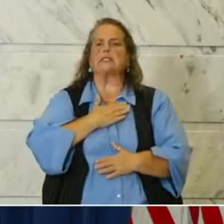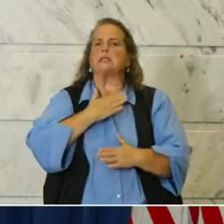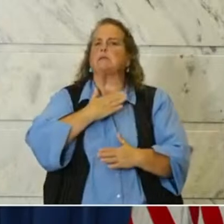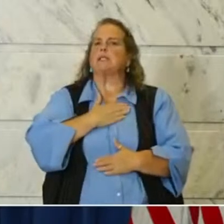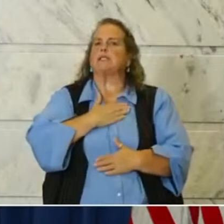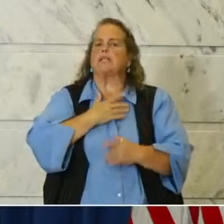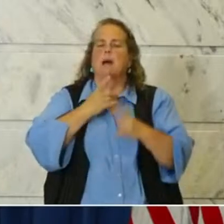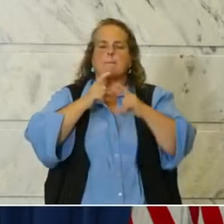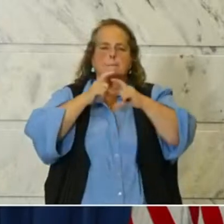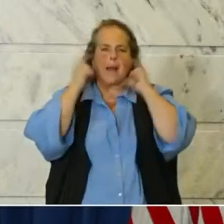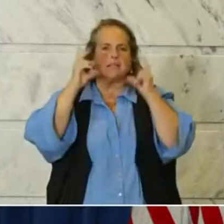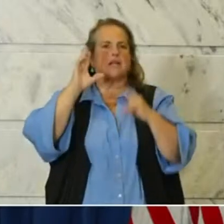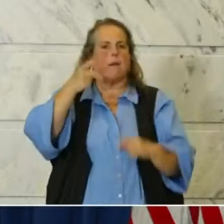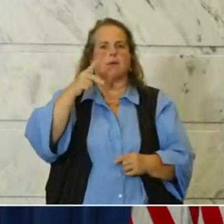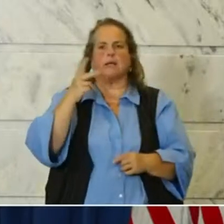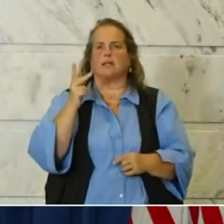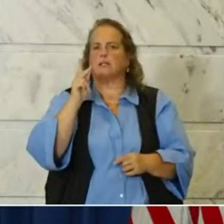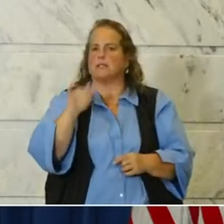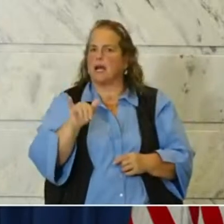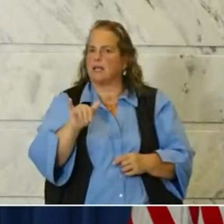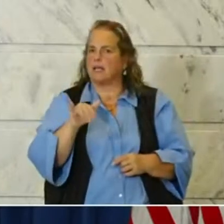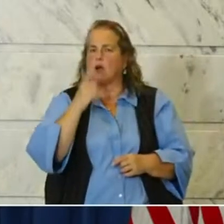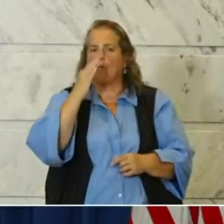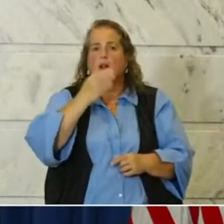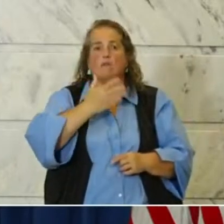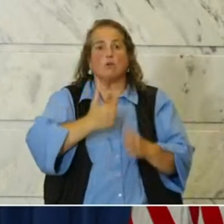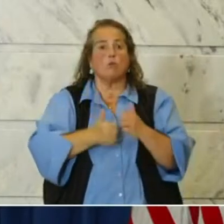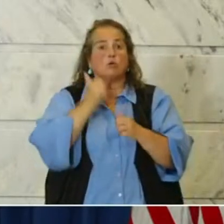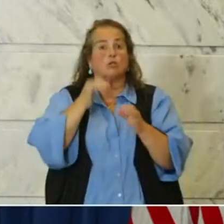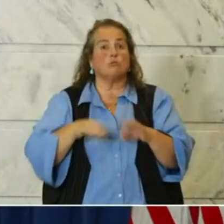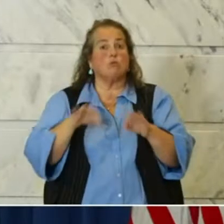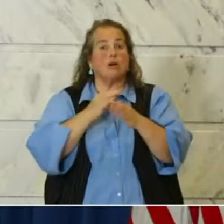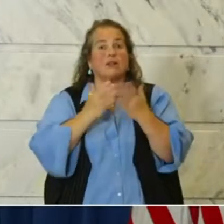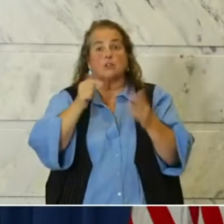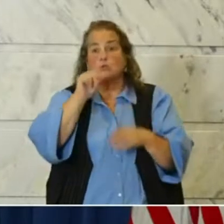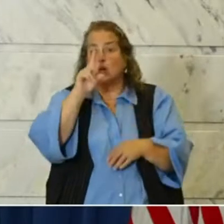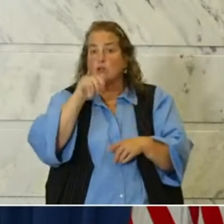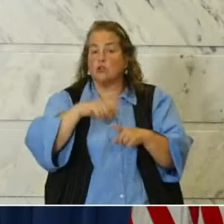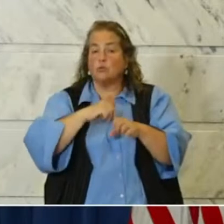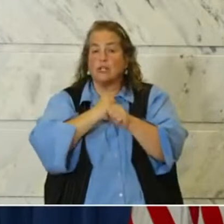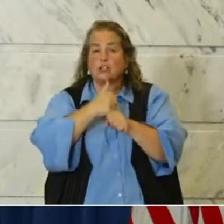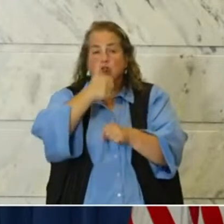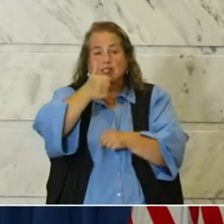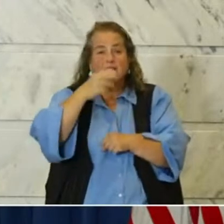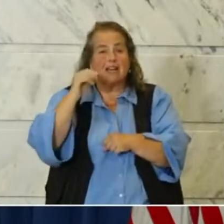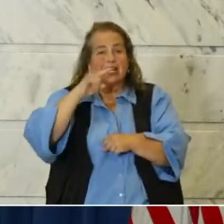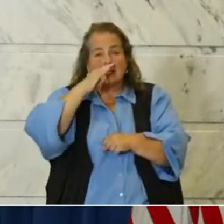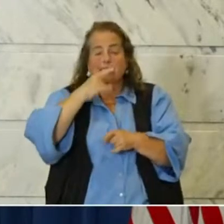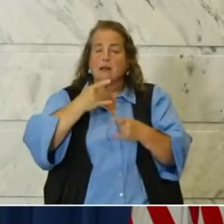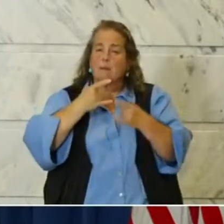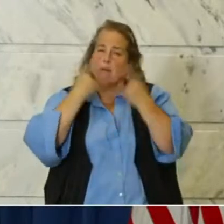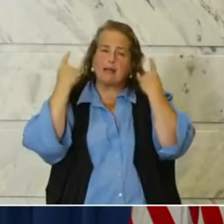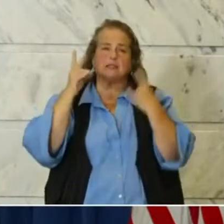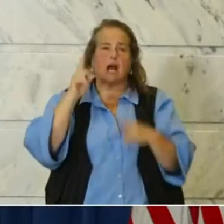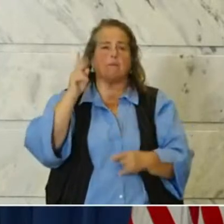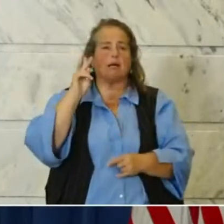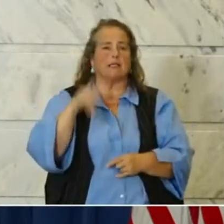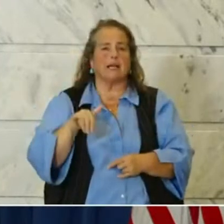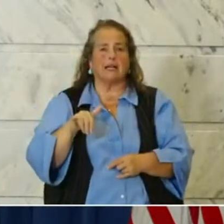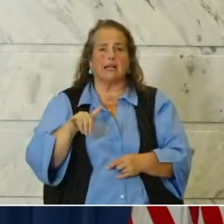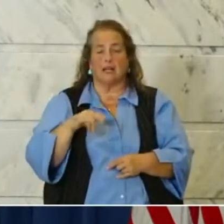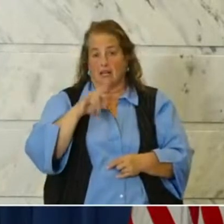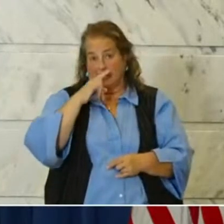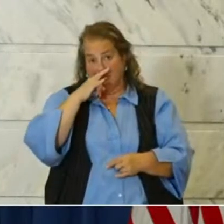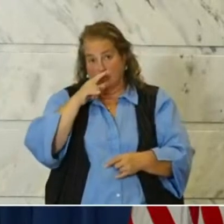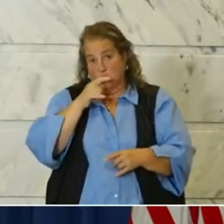up Kentucky. One of the most important things you can do to protect yourself and protect your kids. Remember, those that get this virus